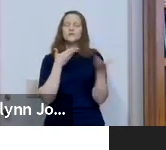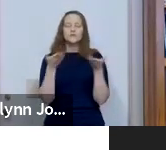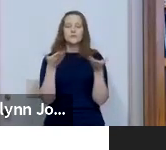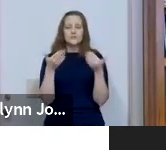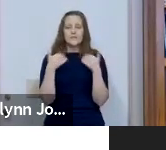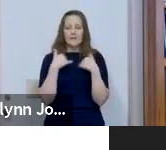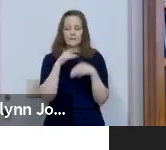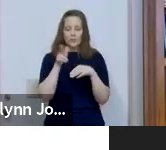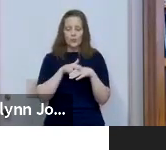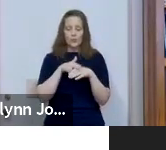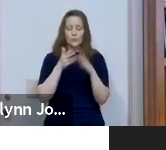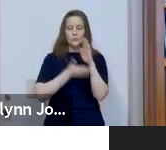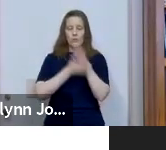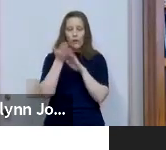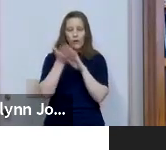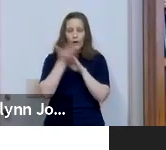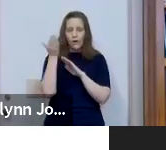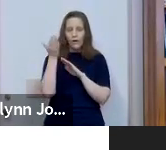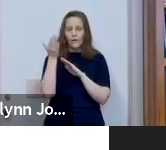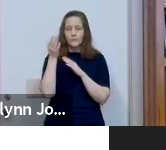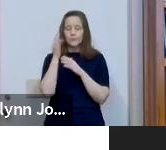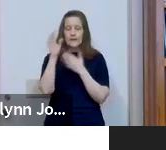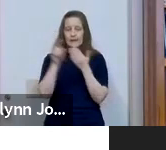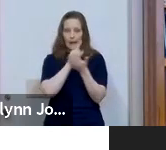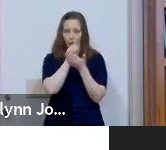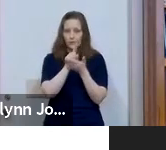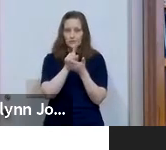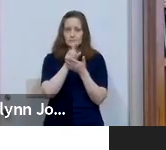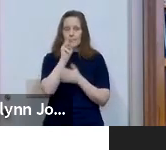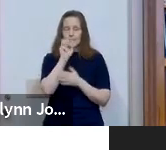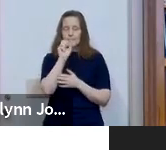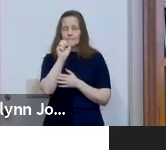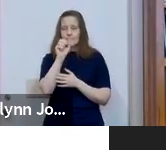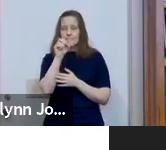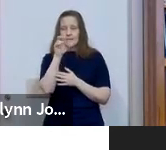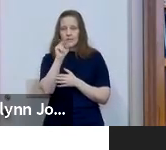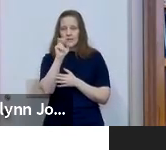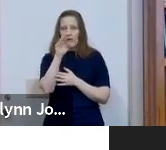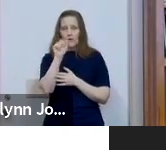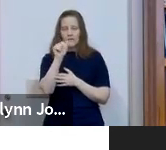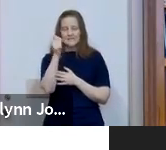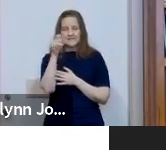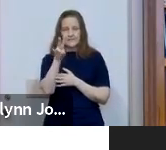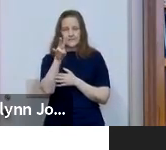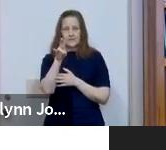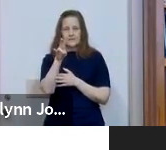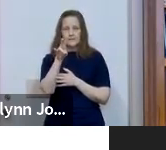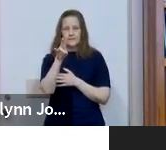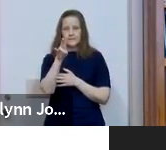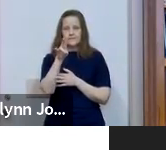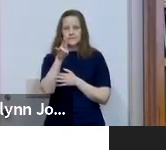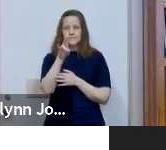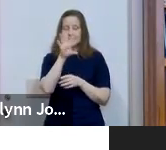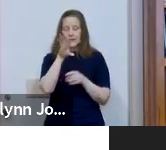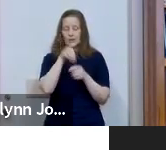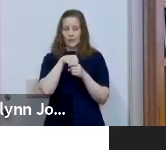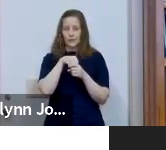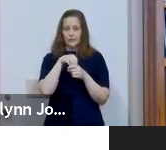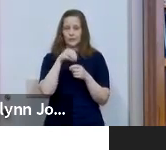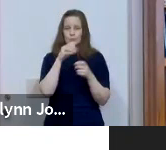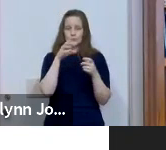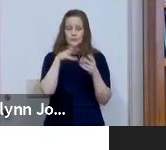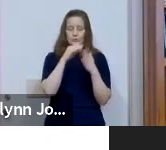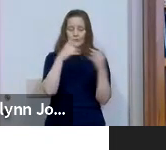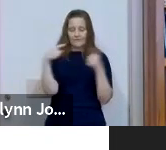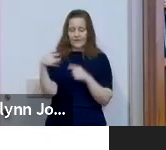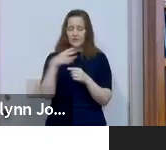offices will have normal hours by Monday, August the 17th. And these include not only those in student affairs, but